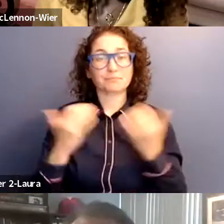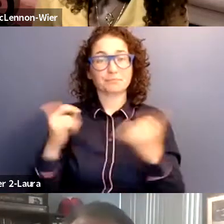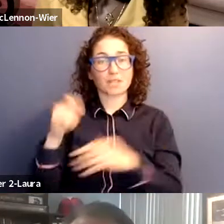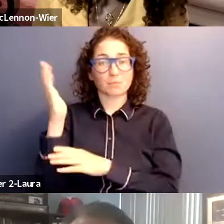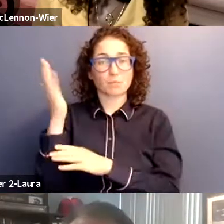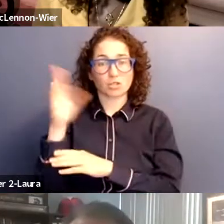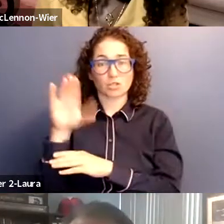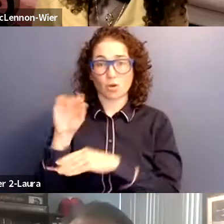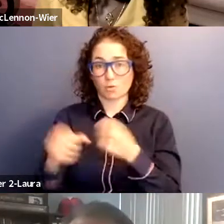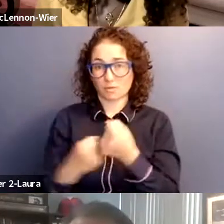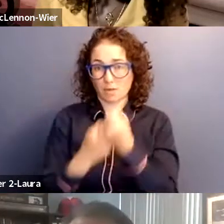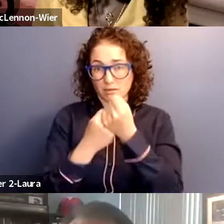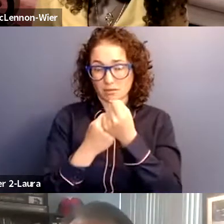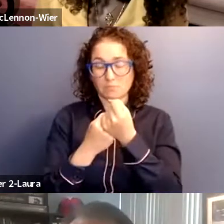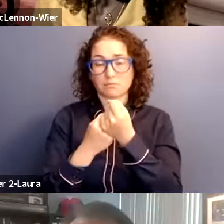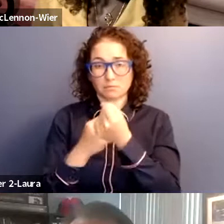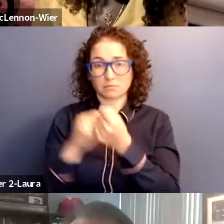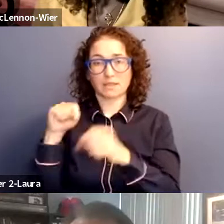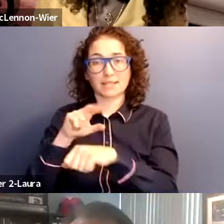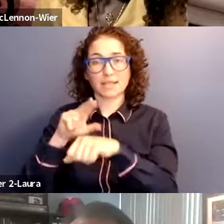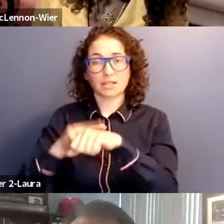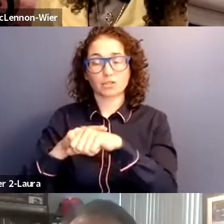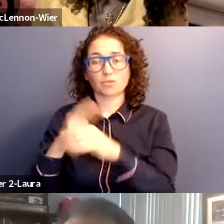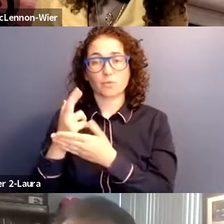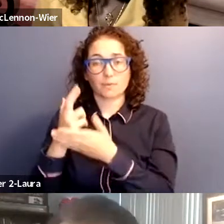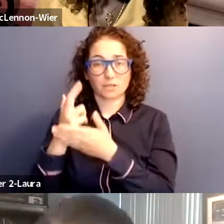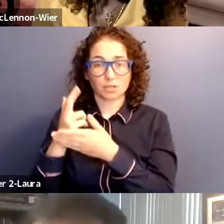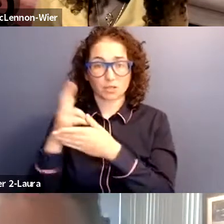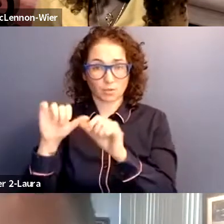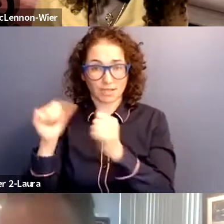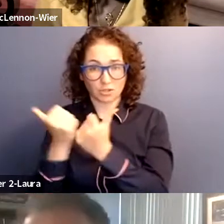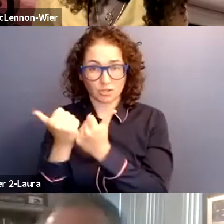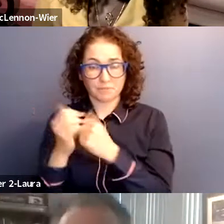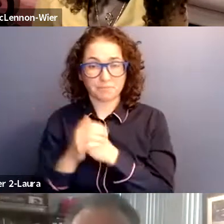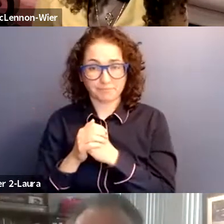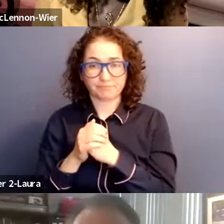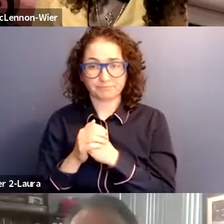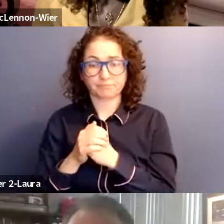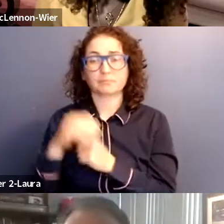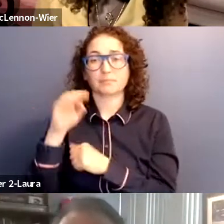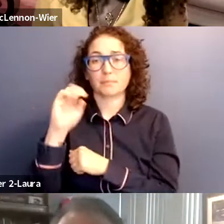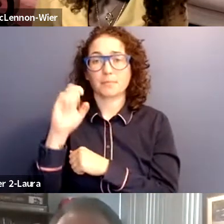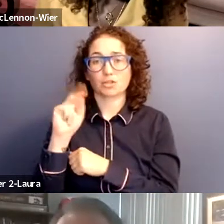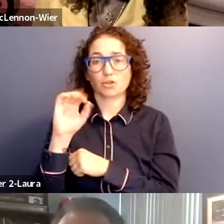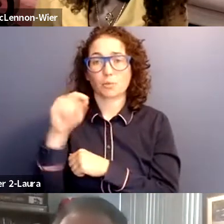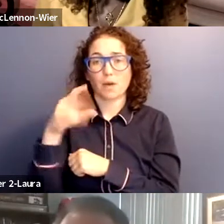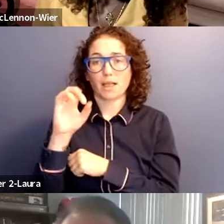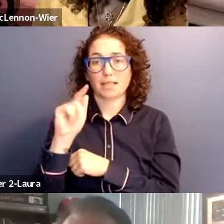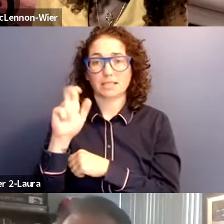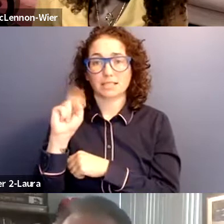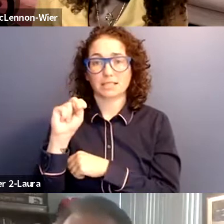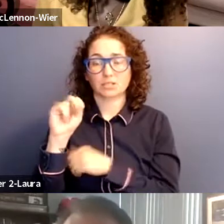is co-sponsored by the National Rehabilitation Association's Metropolitan New York